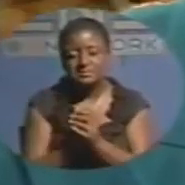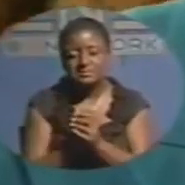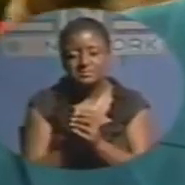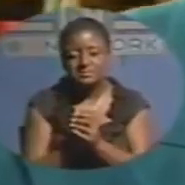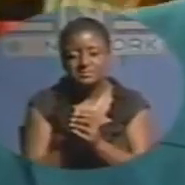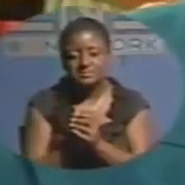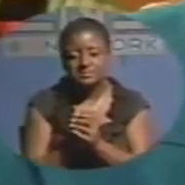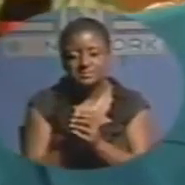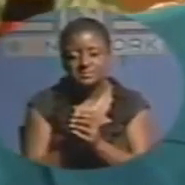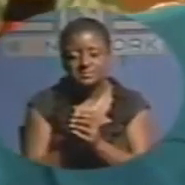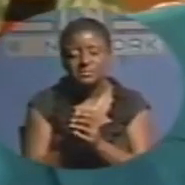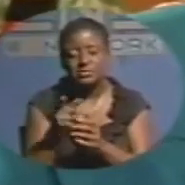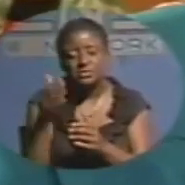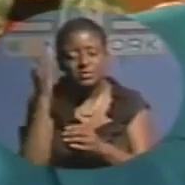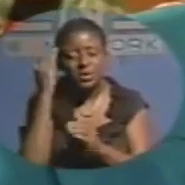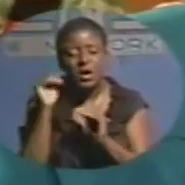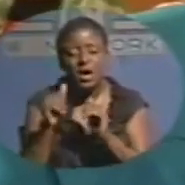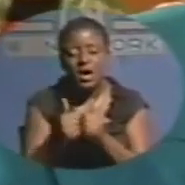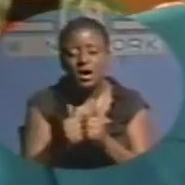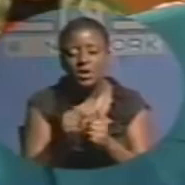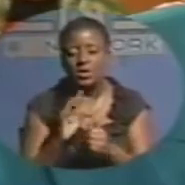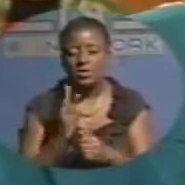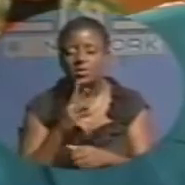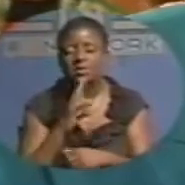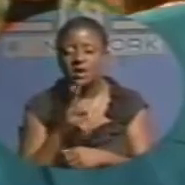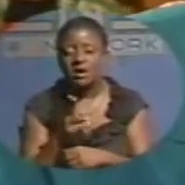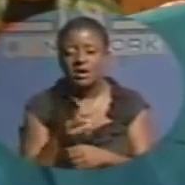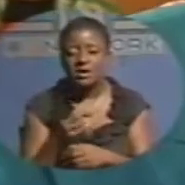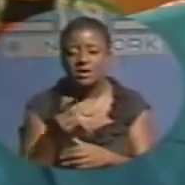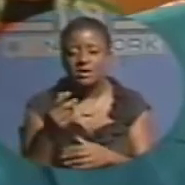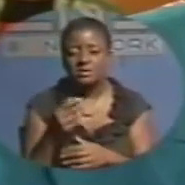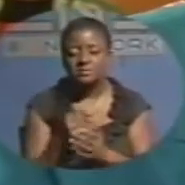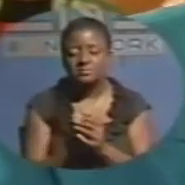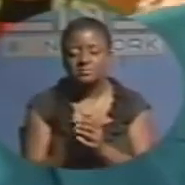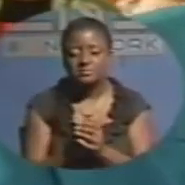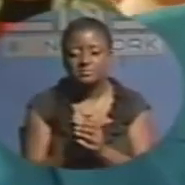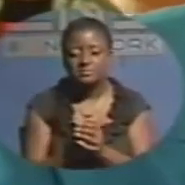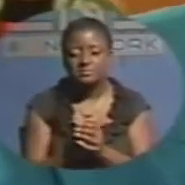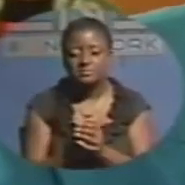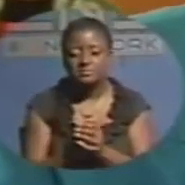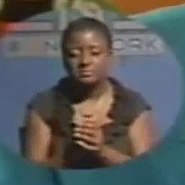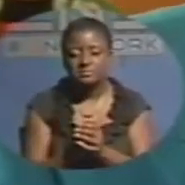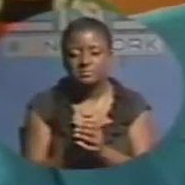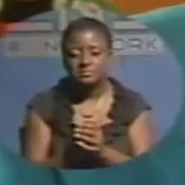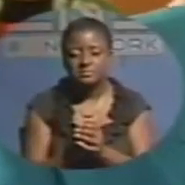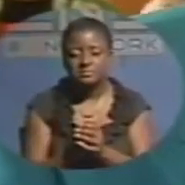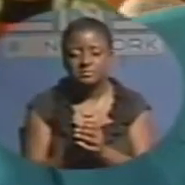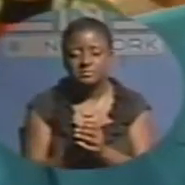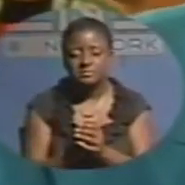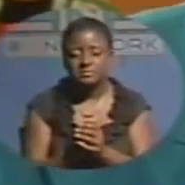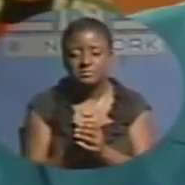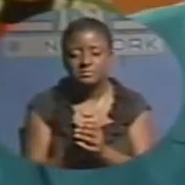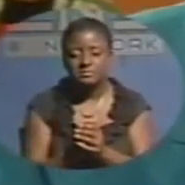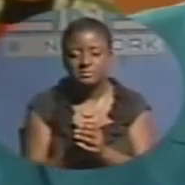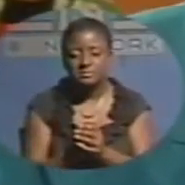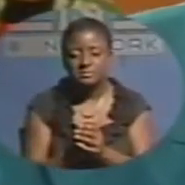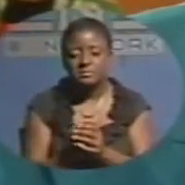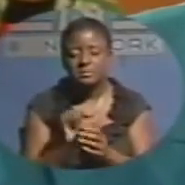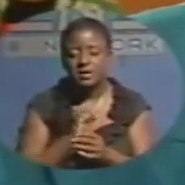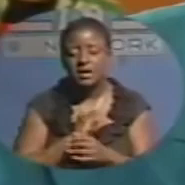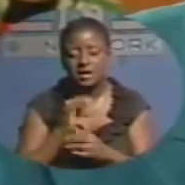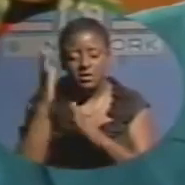you know how we go. They can't accept fame, and we hope, and I'm sure that these